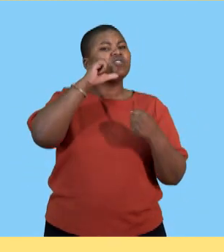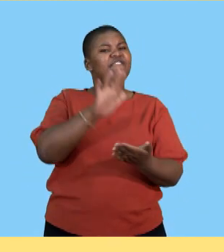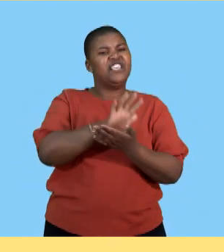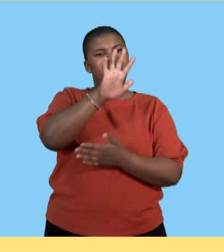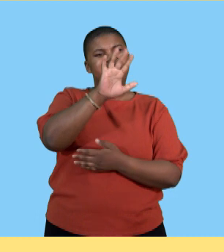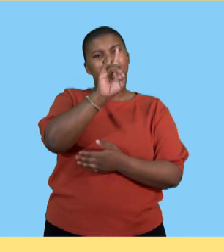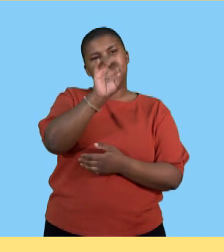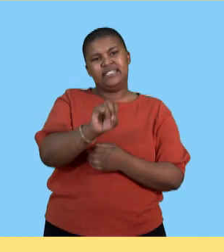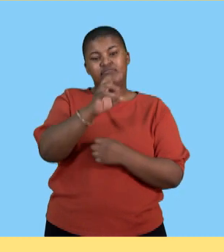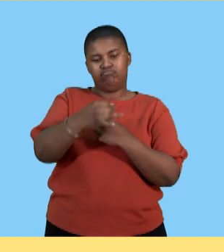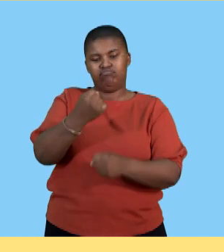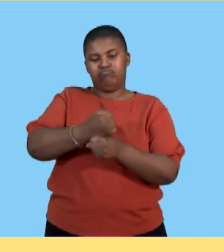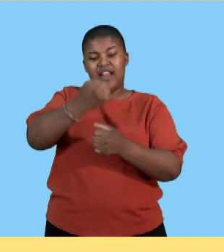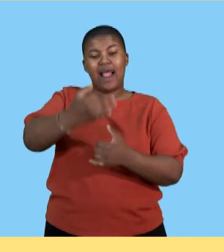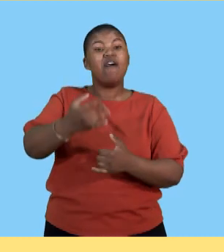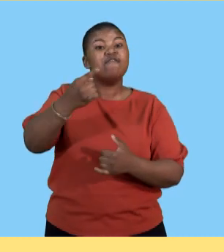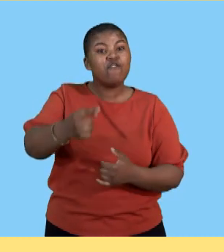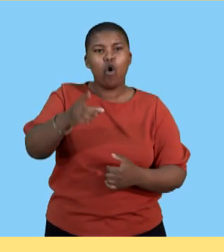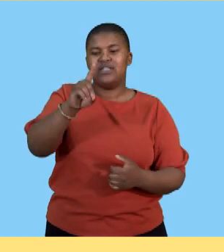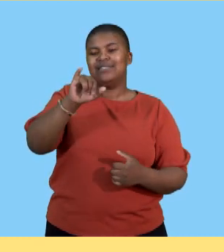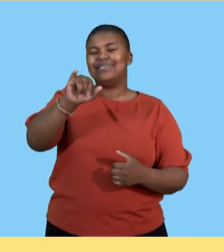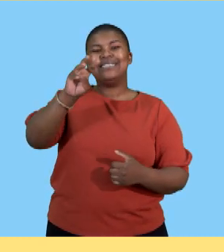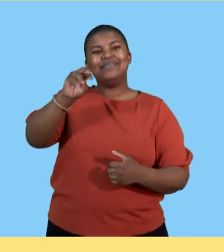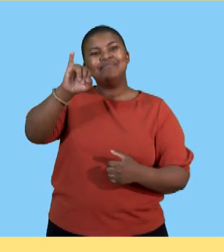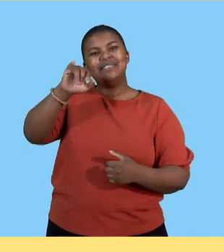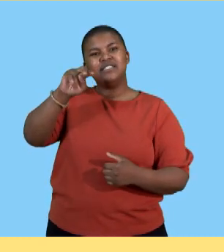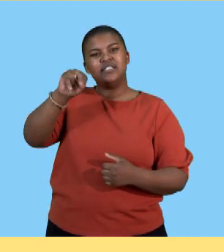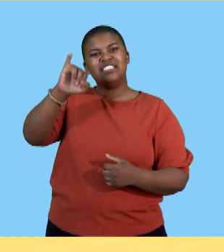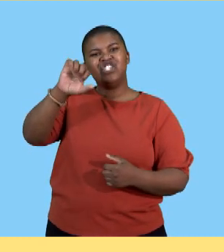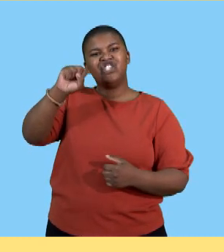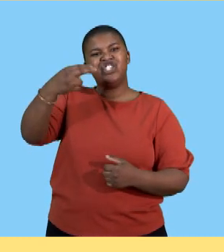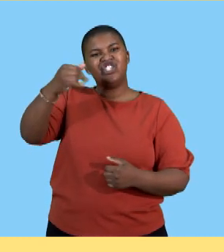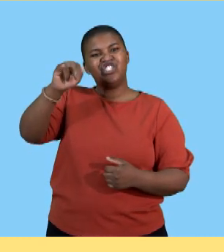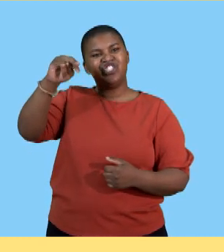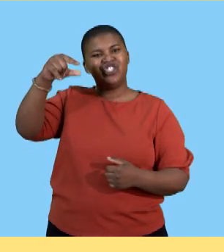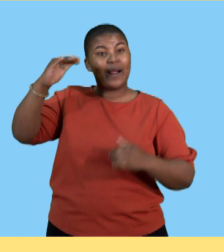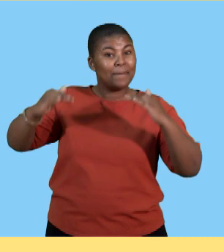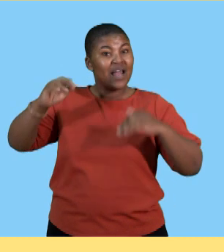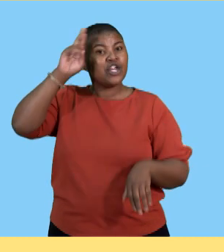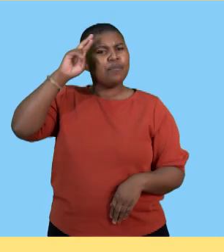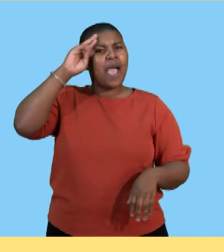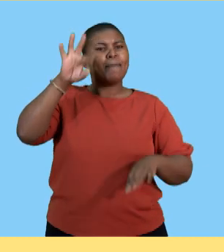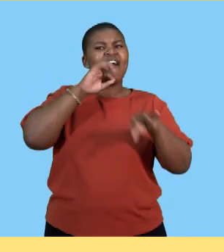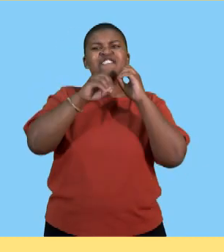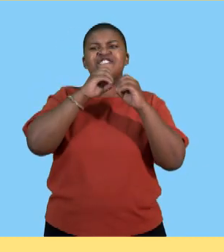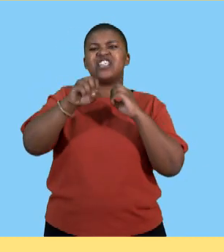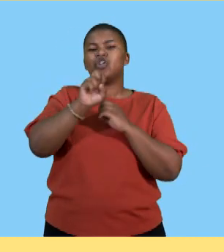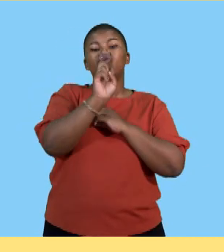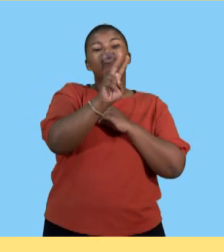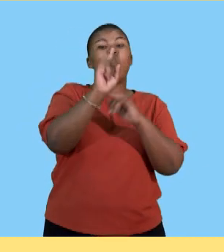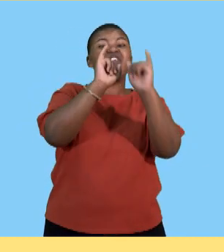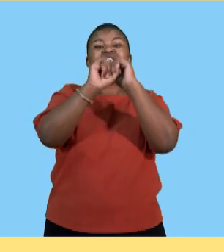is at 15% on the diminishing balance method. All right? Remember, we have already corrected our vehicles amount. It is no